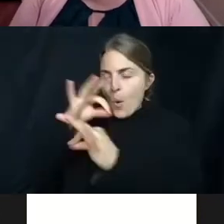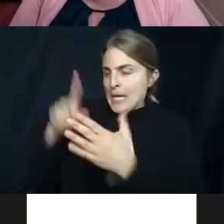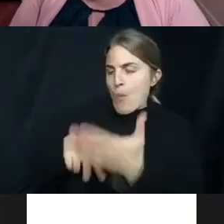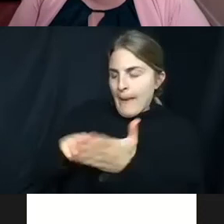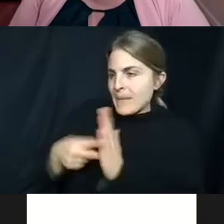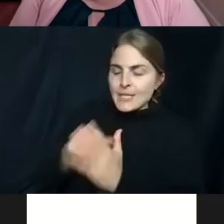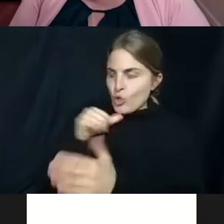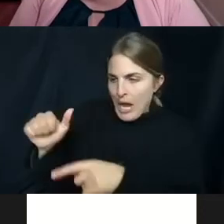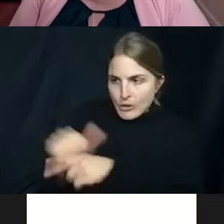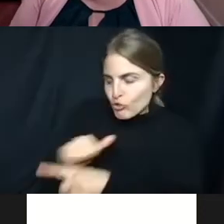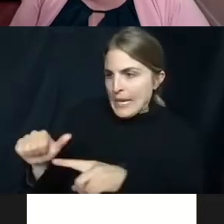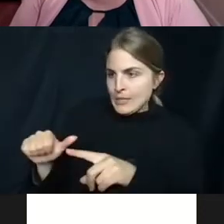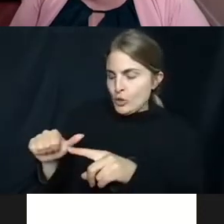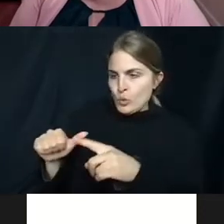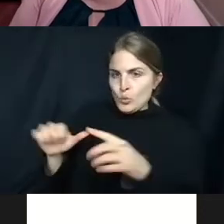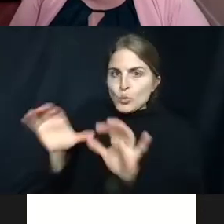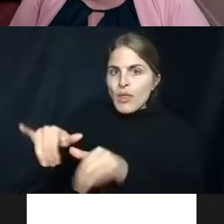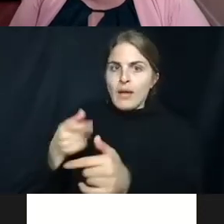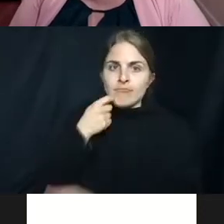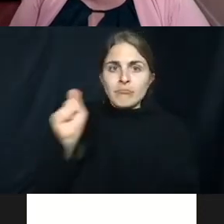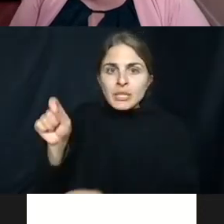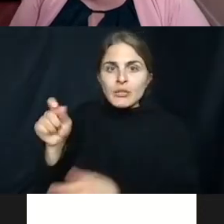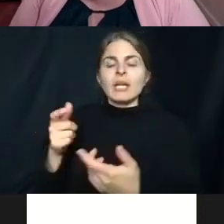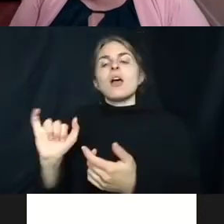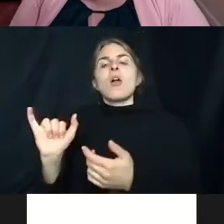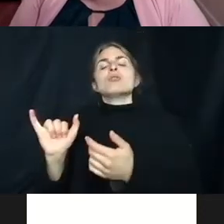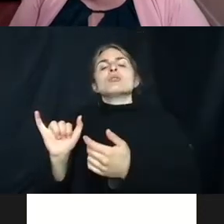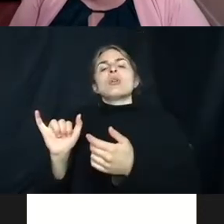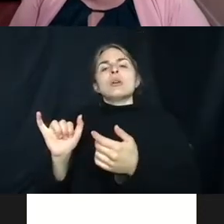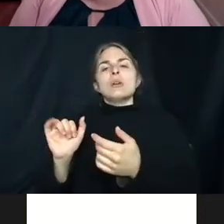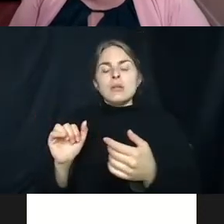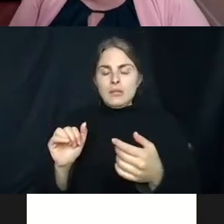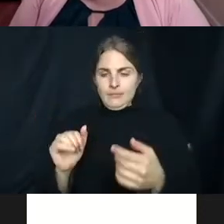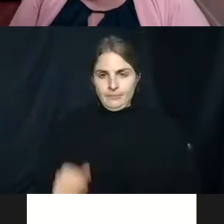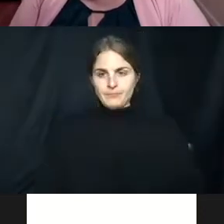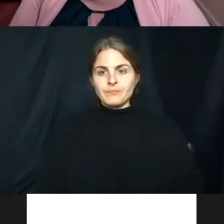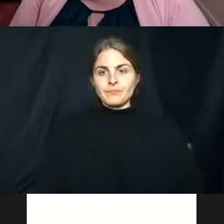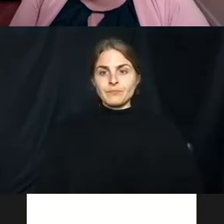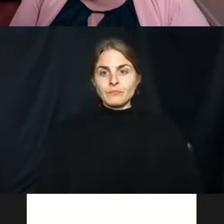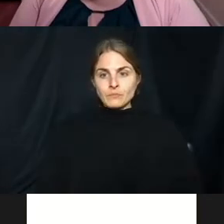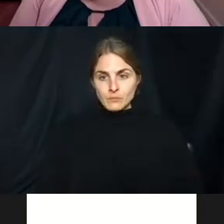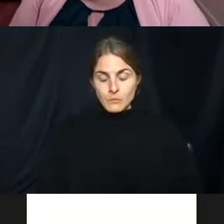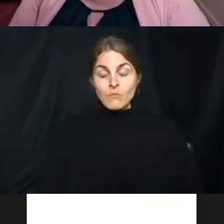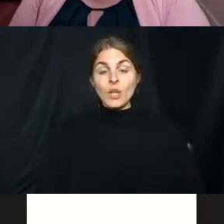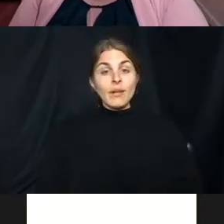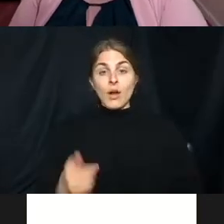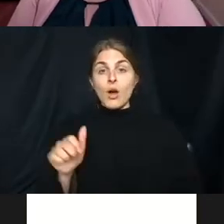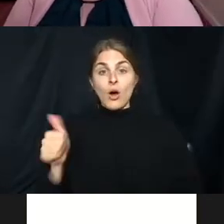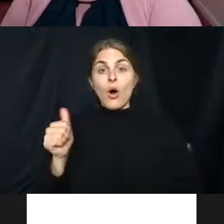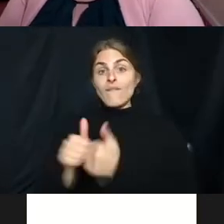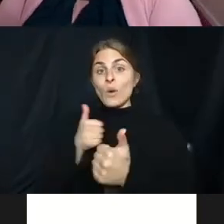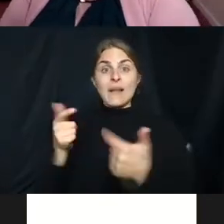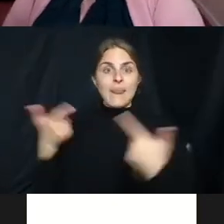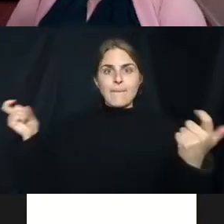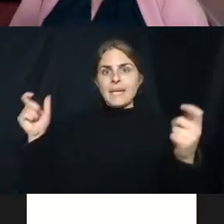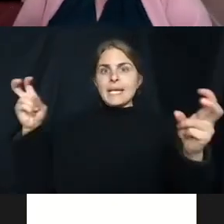trained. And also avoiding the like huge overarching issue of having to like